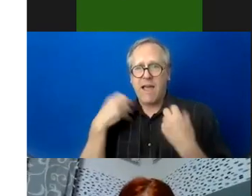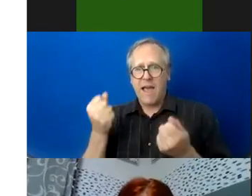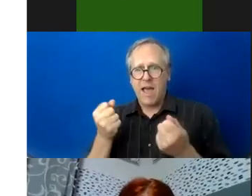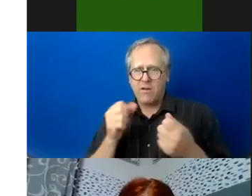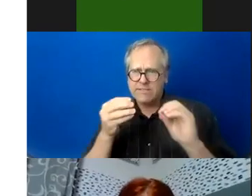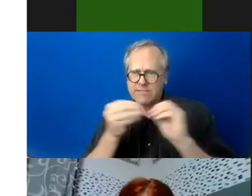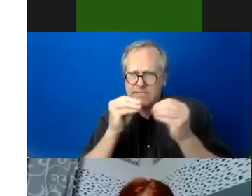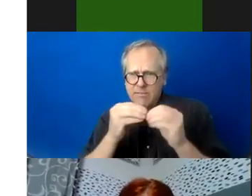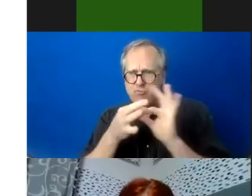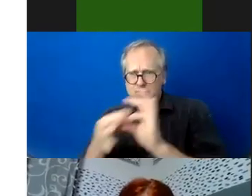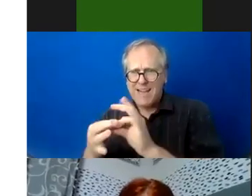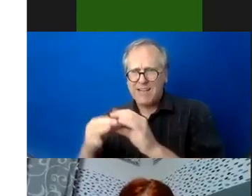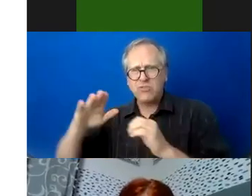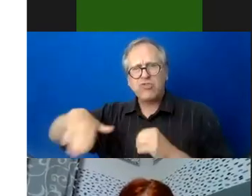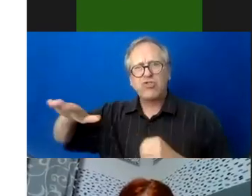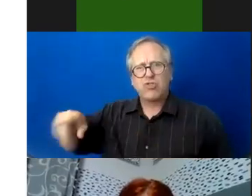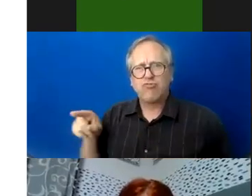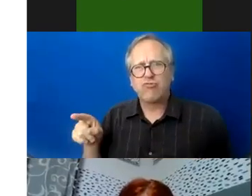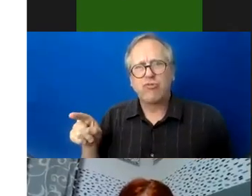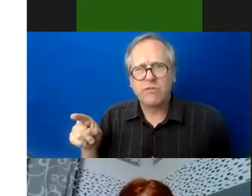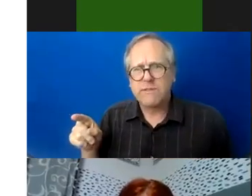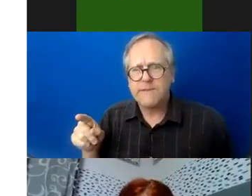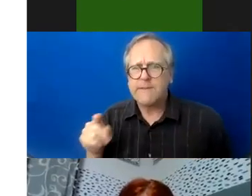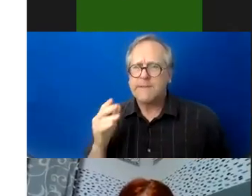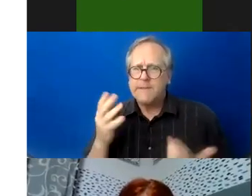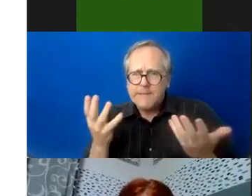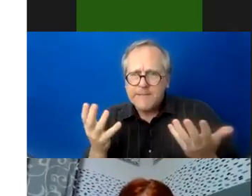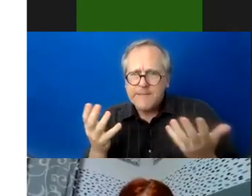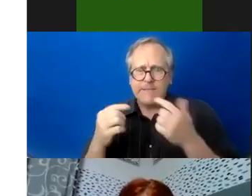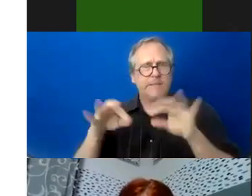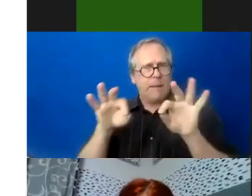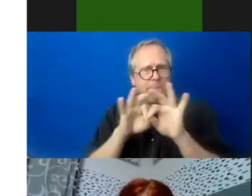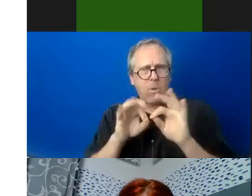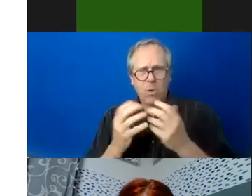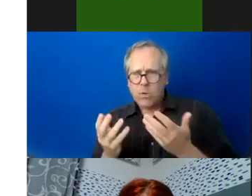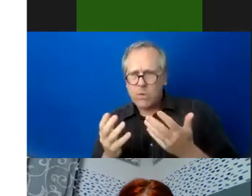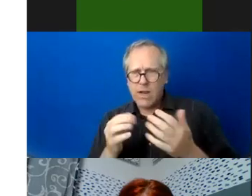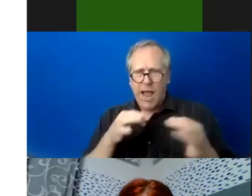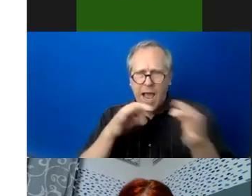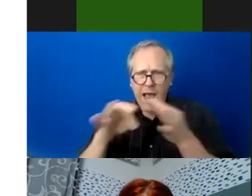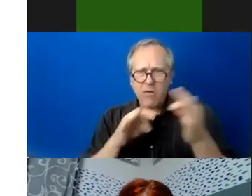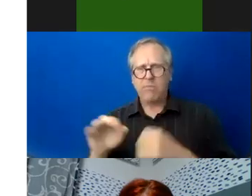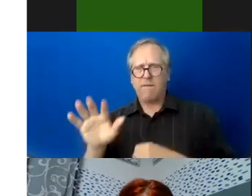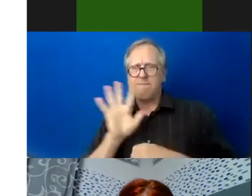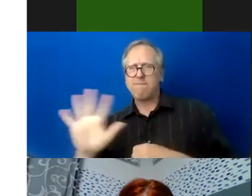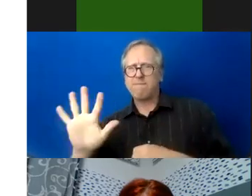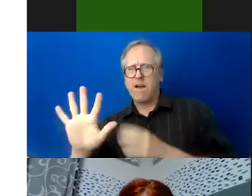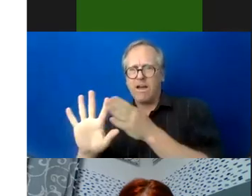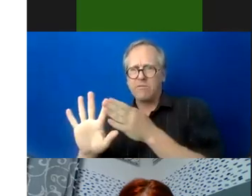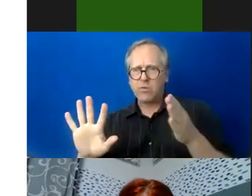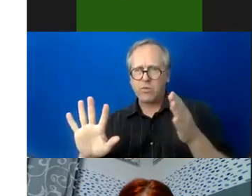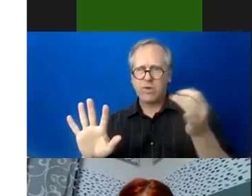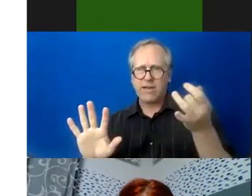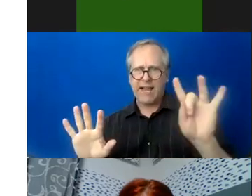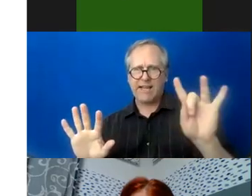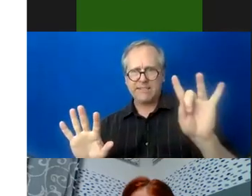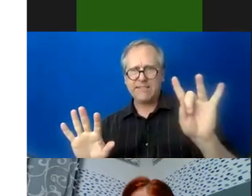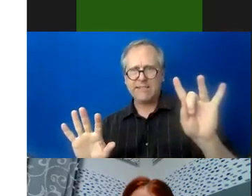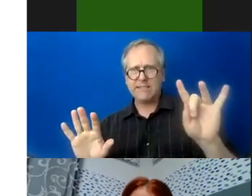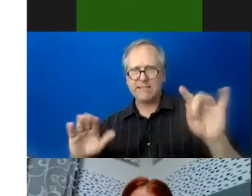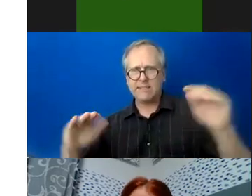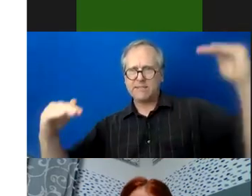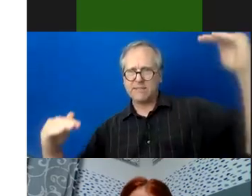to school-age children, because it became very important that we were able to tell a story about the 5 to 18-year-olds, recognizing that